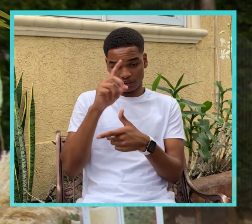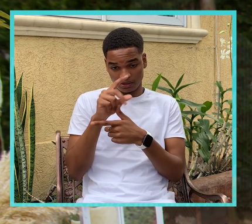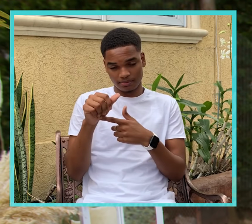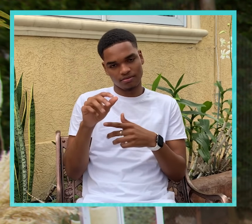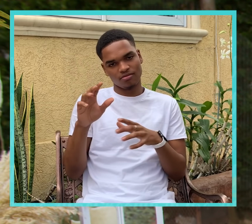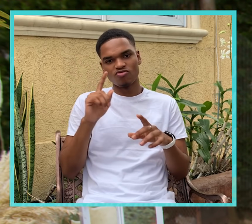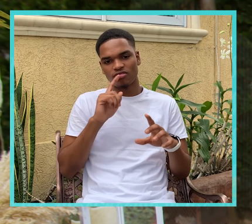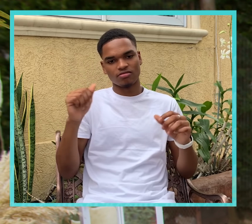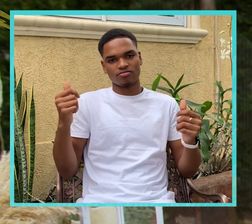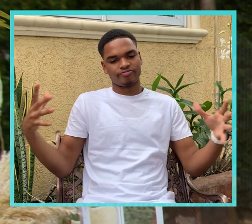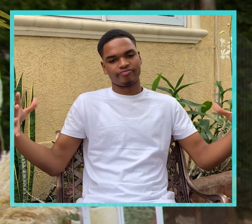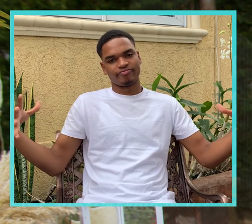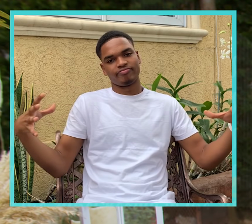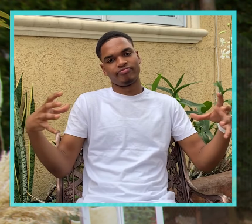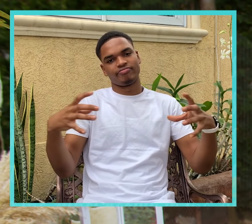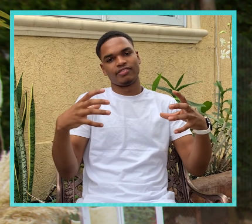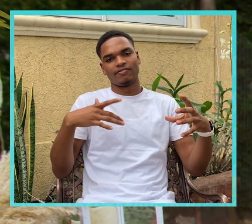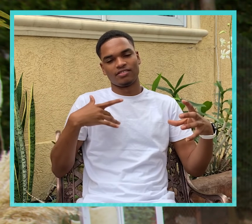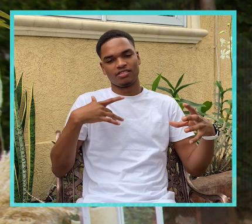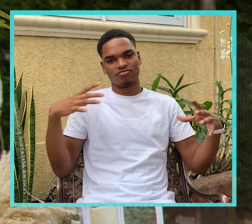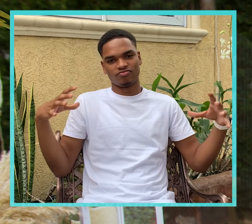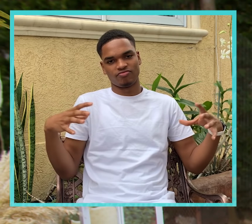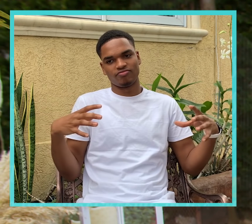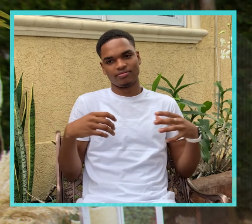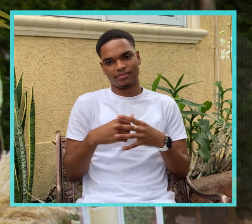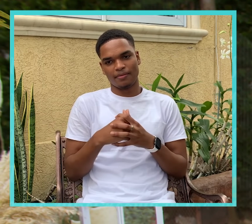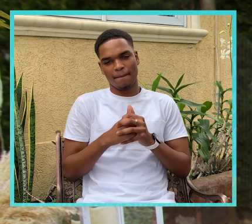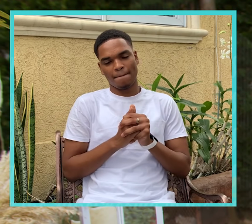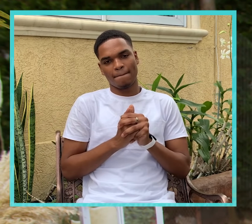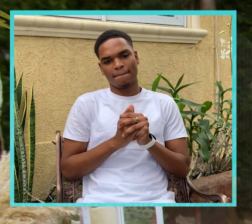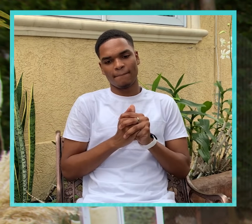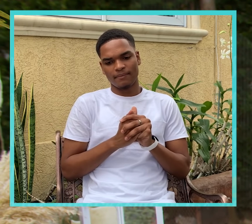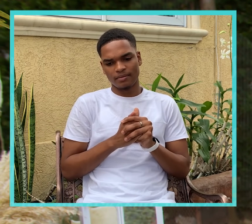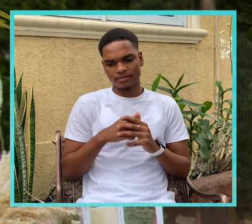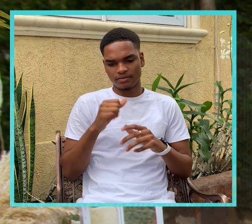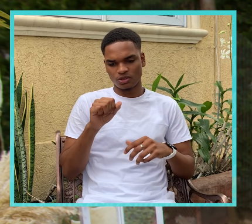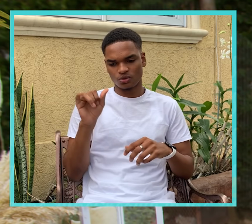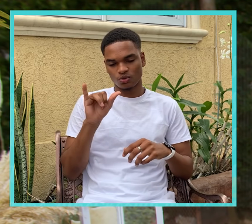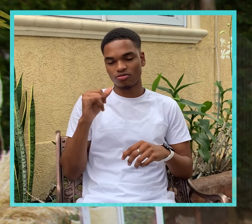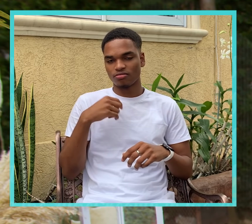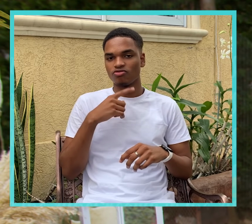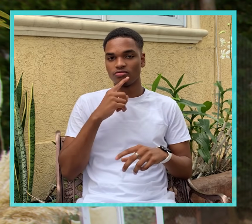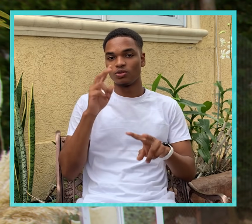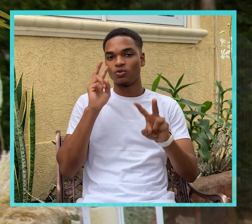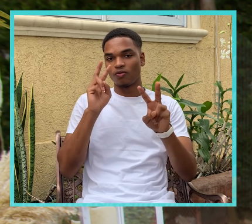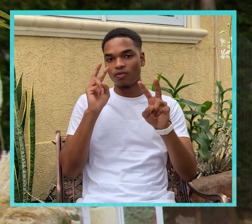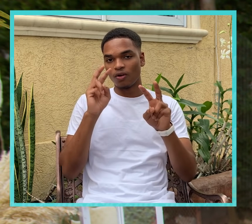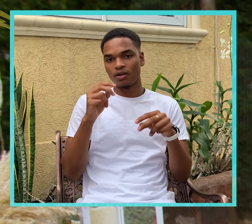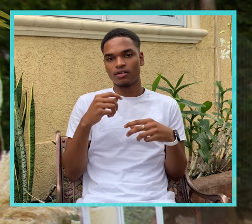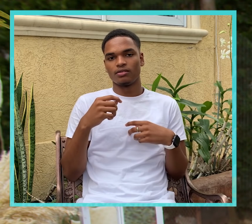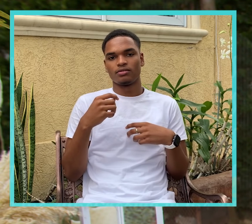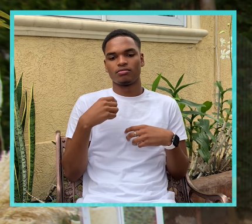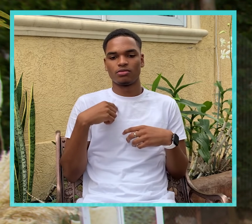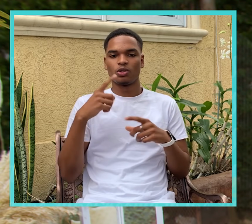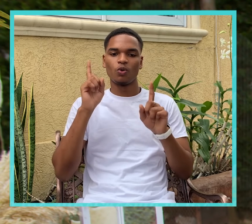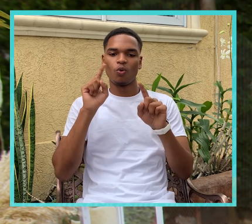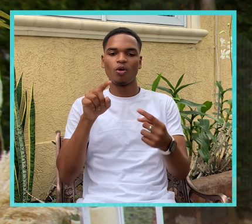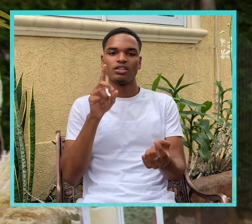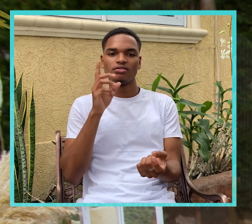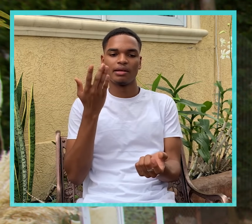love the integration. I love what I see happening. Yeah. Yeah. I am. I look forward to it. Where you go into a doctor's office.